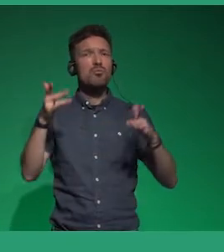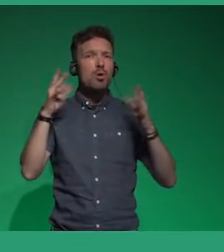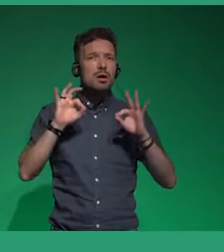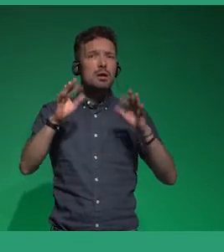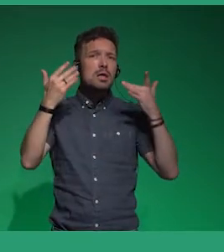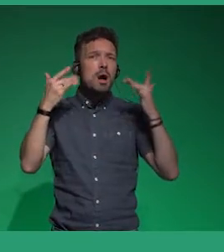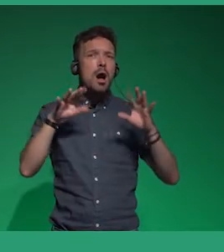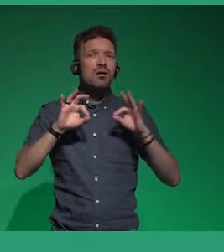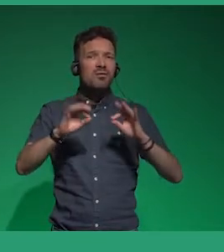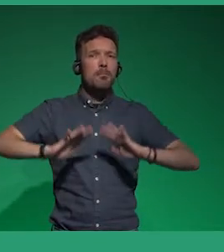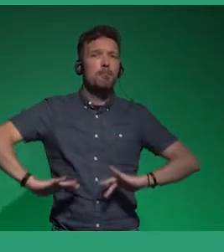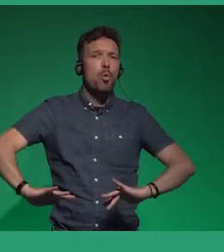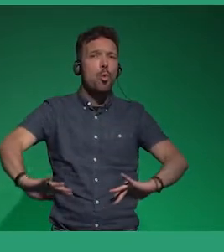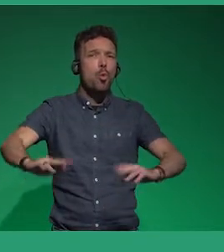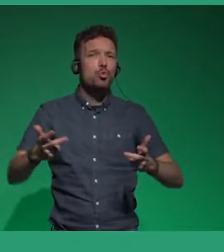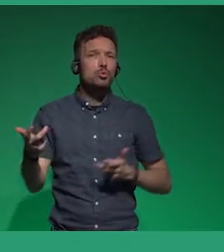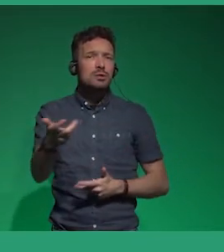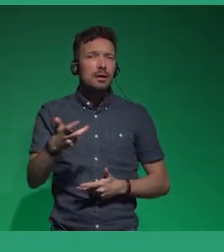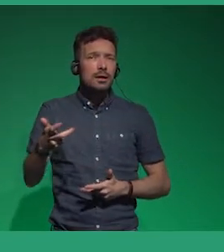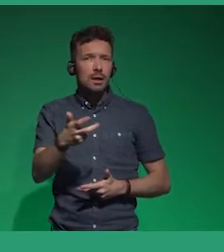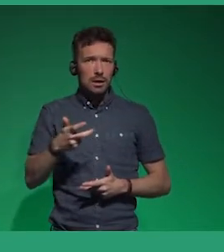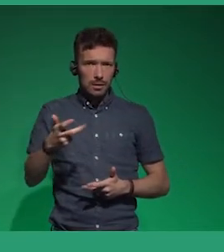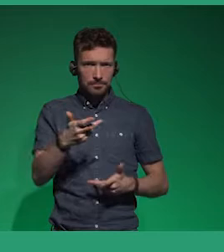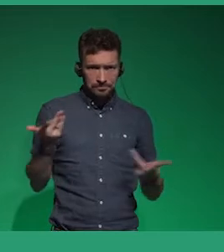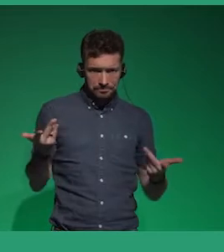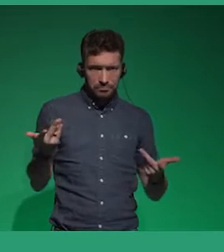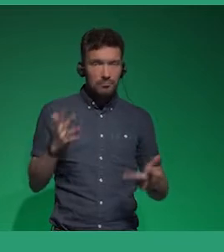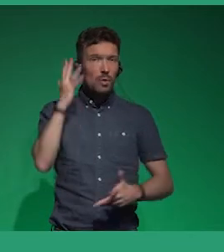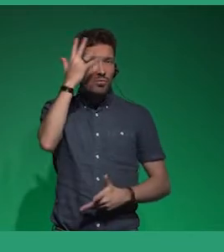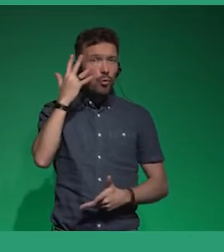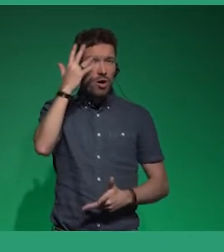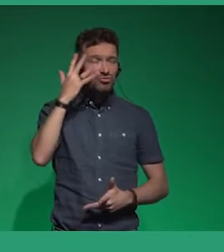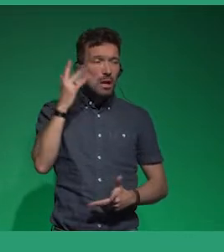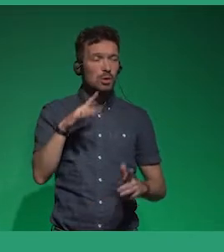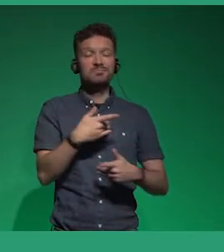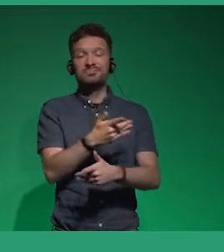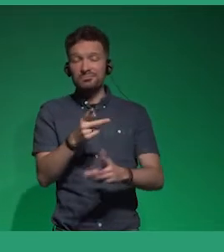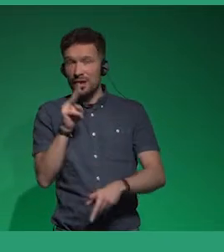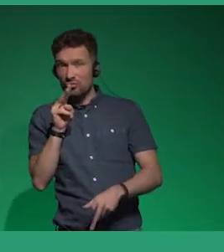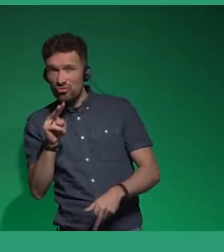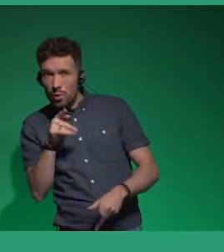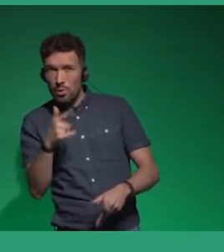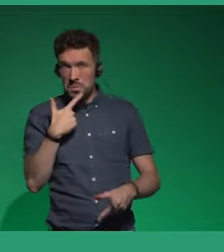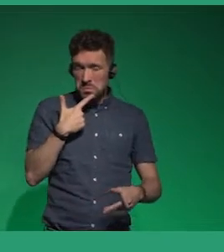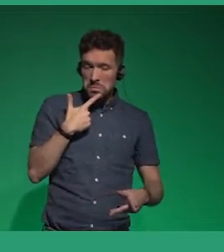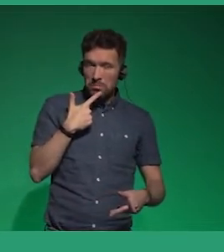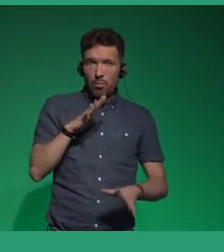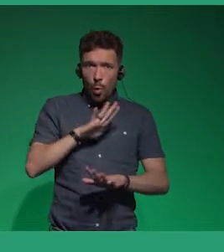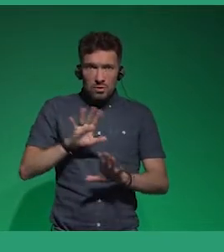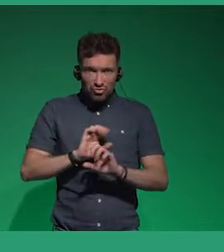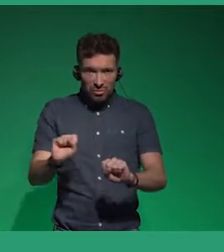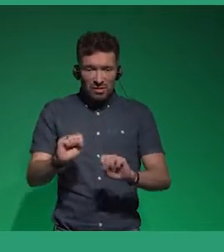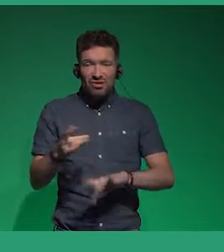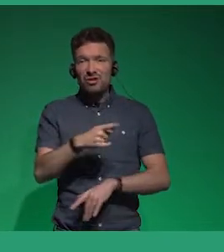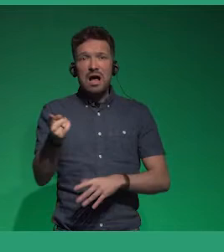functions if we go into the plantation. But as everybody knows, there's one petal that gains in importance, which is